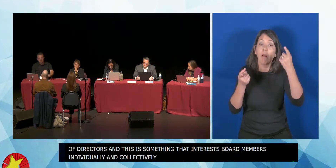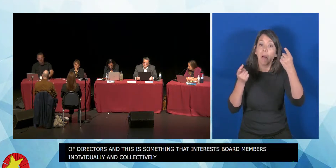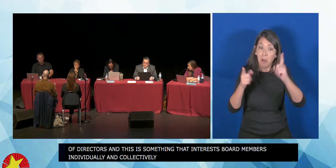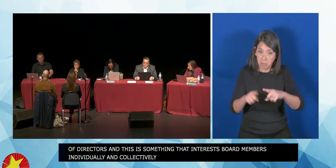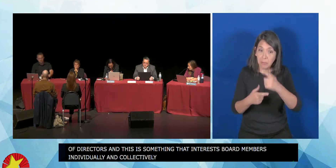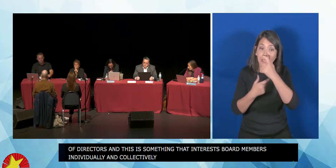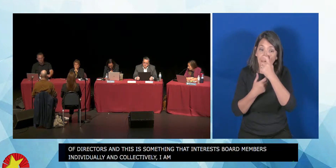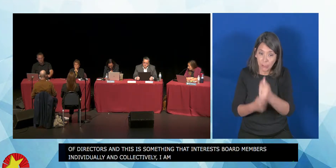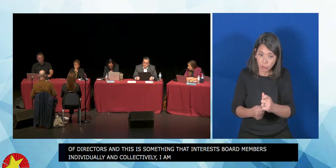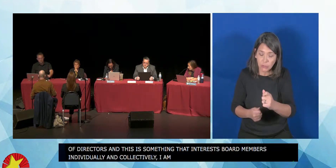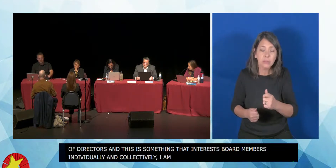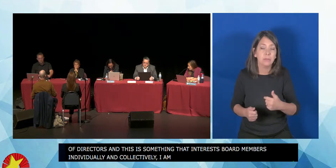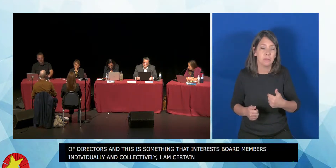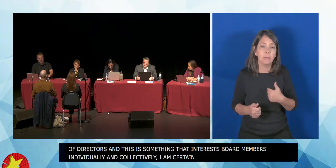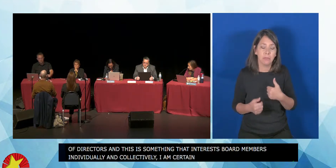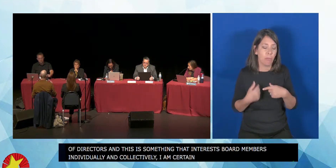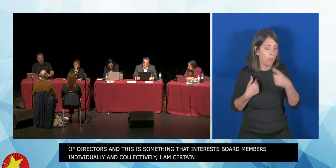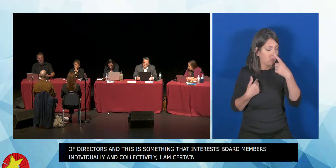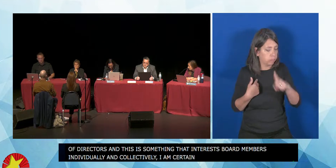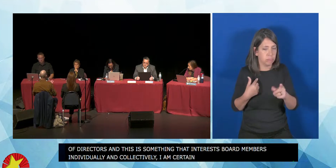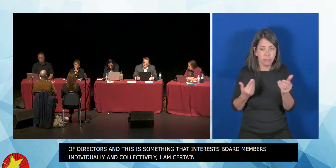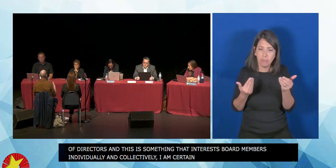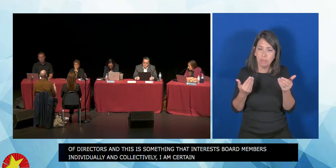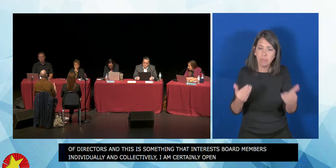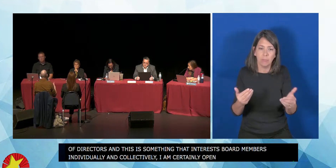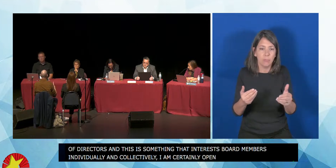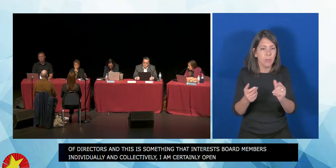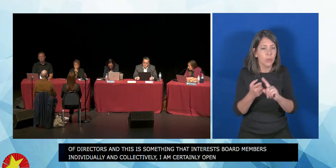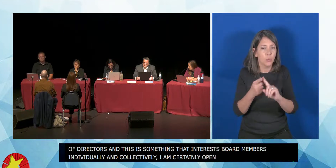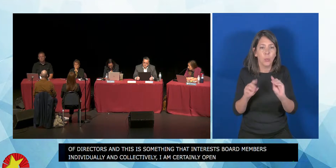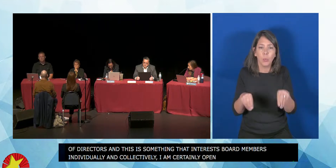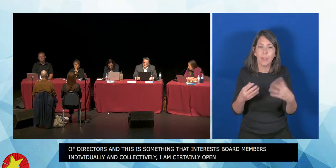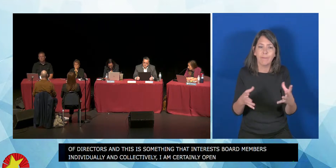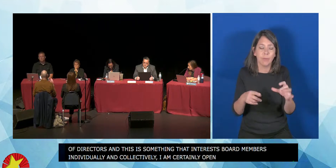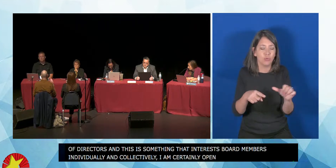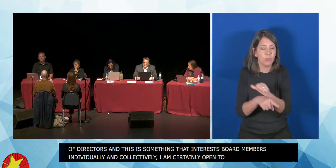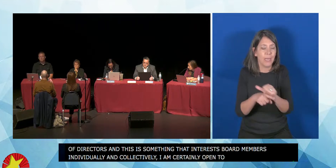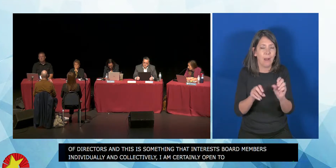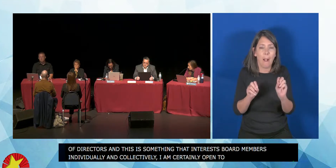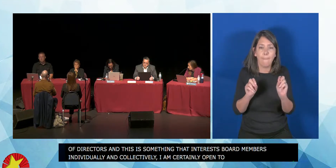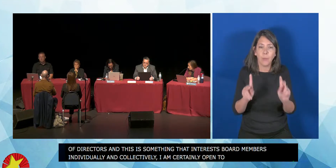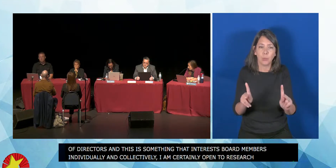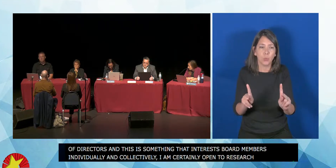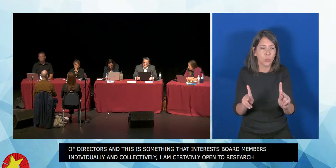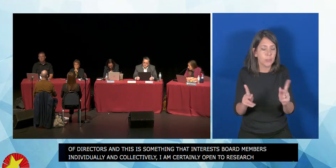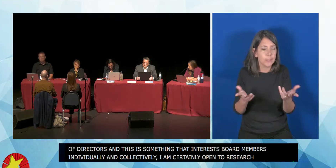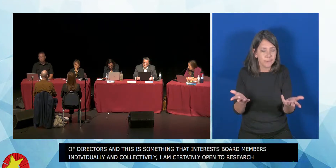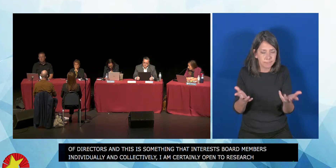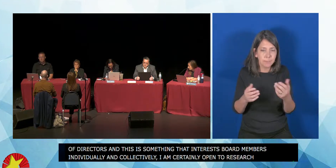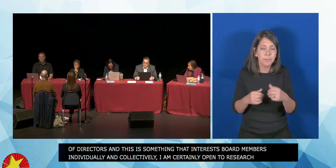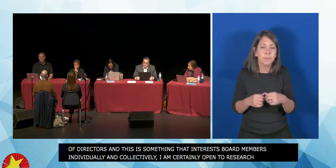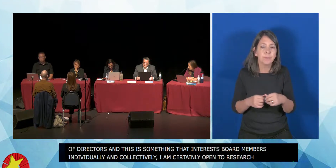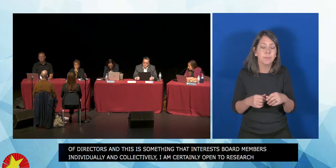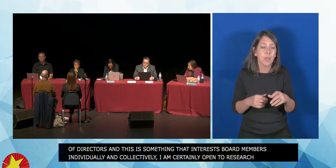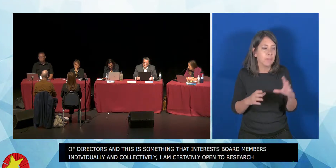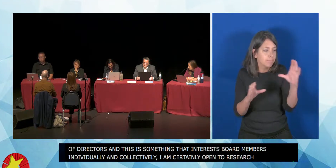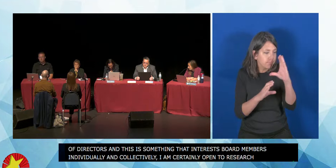certainly open to researching training opportunities and setting those